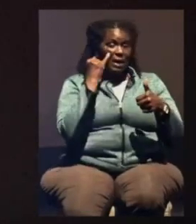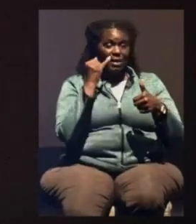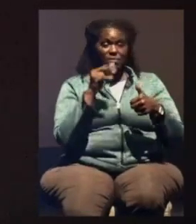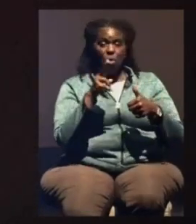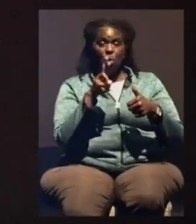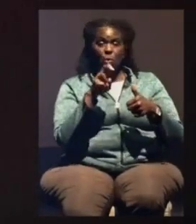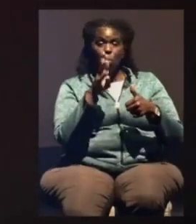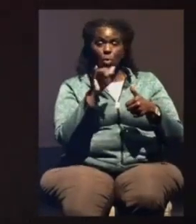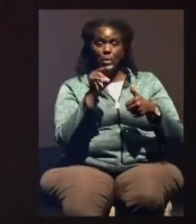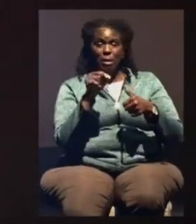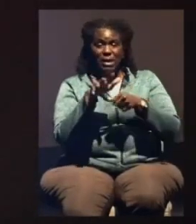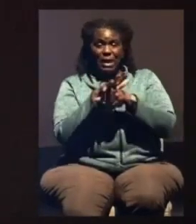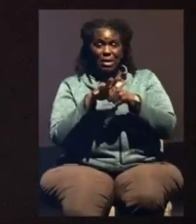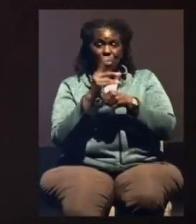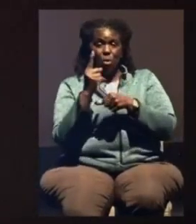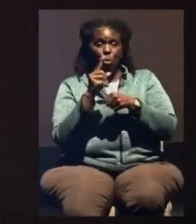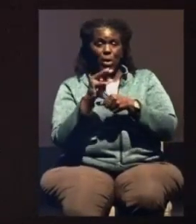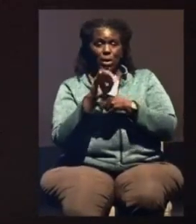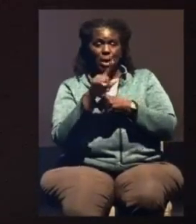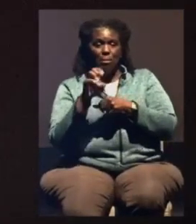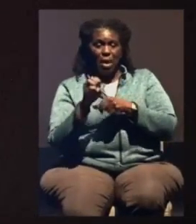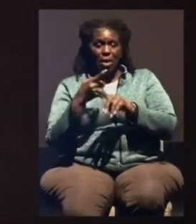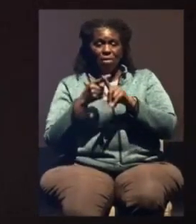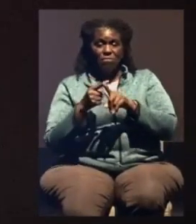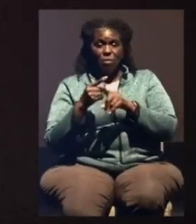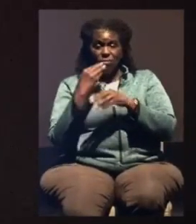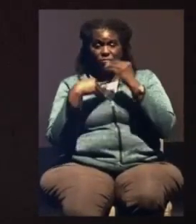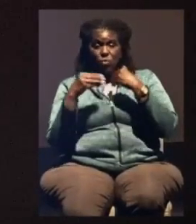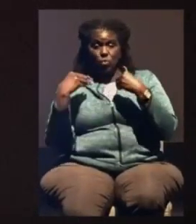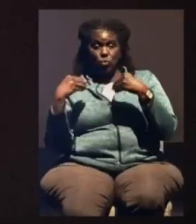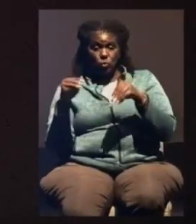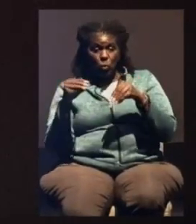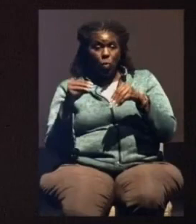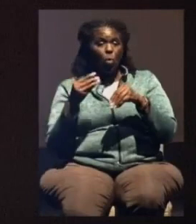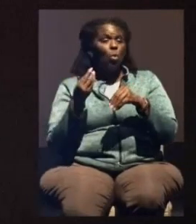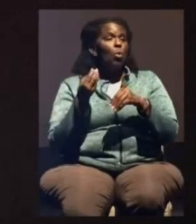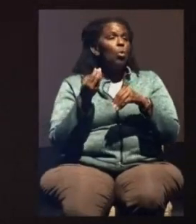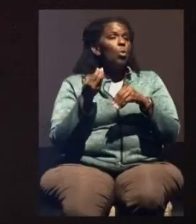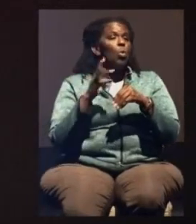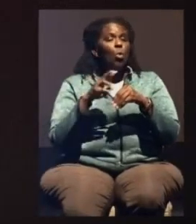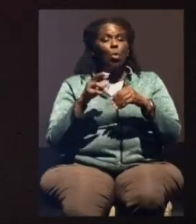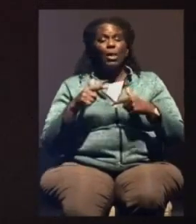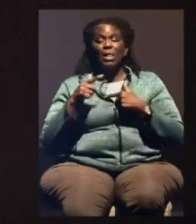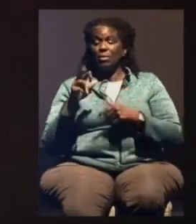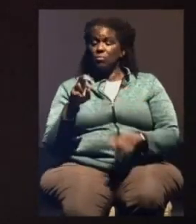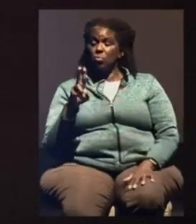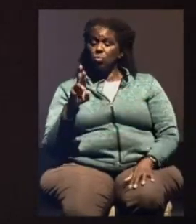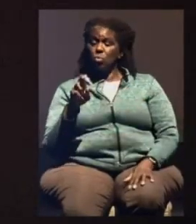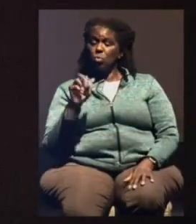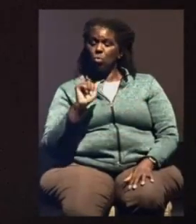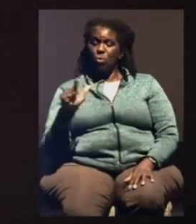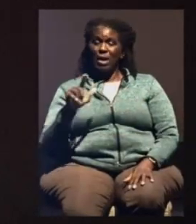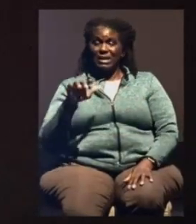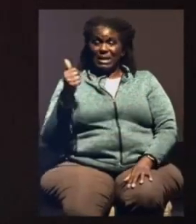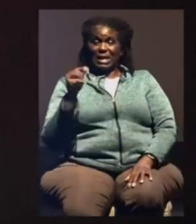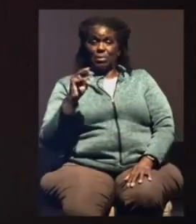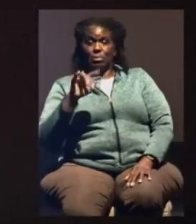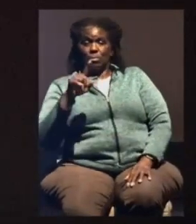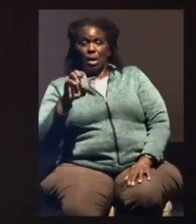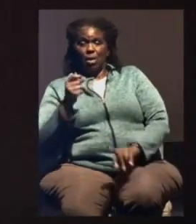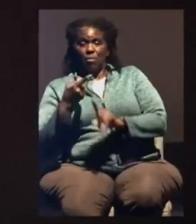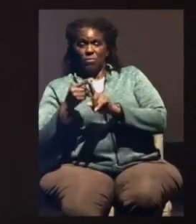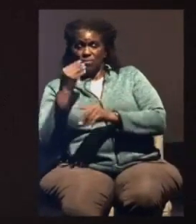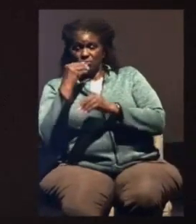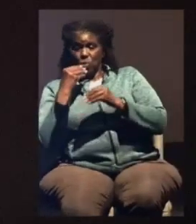urban area more than a mile away from a grocery store, or if you live in a rural area more than 10 miles away from